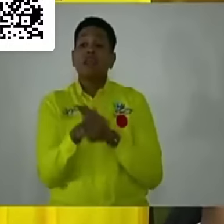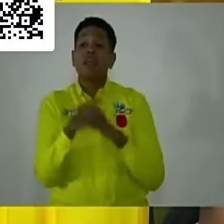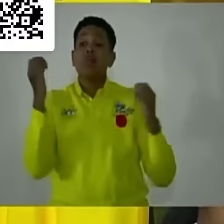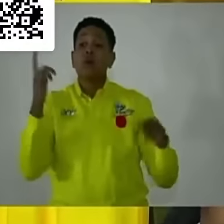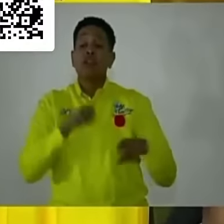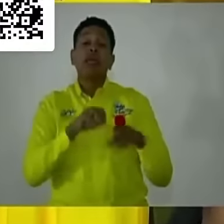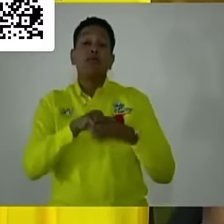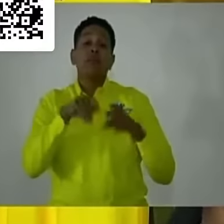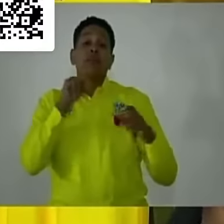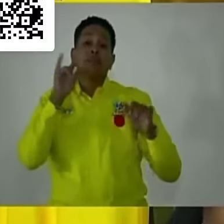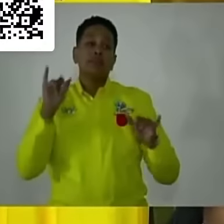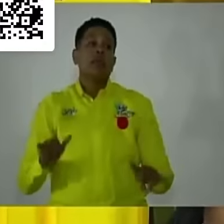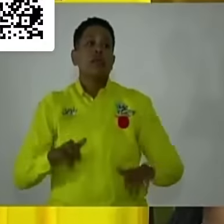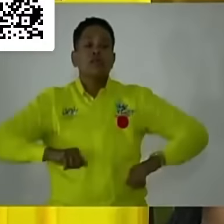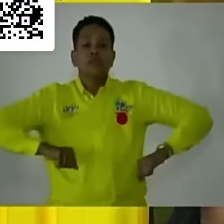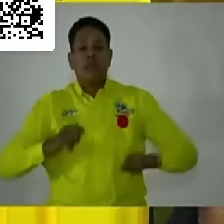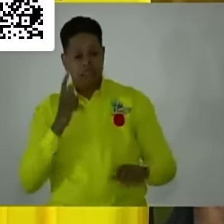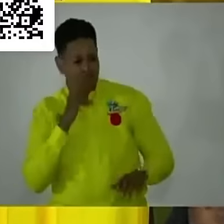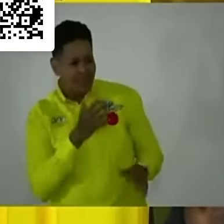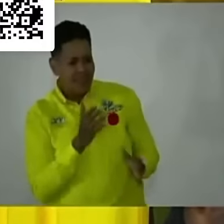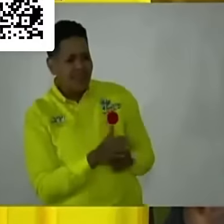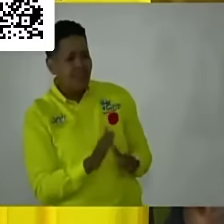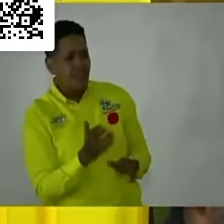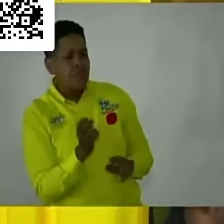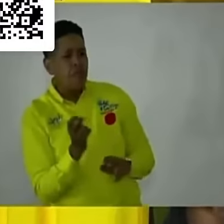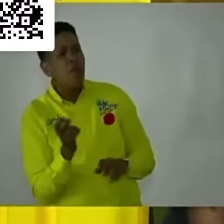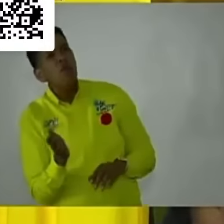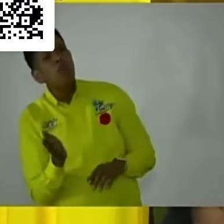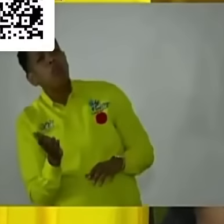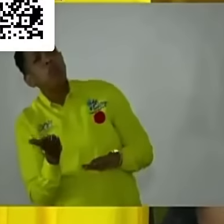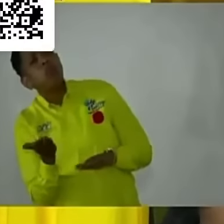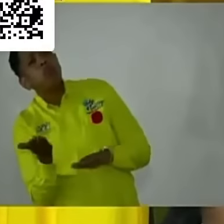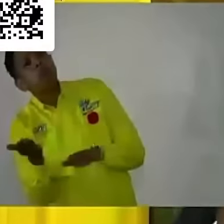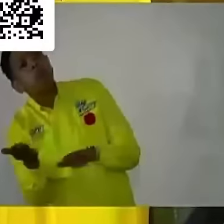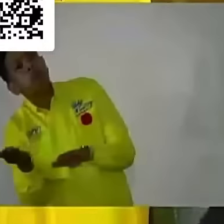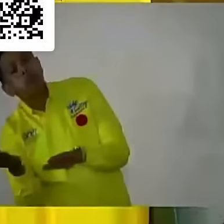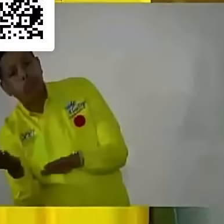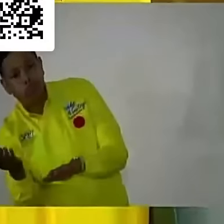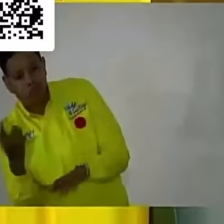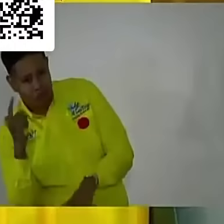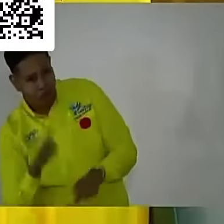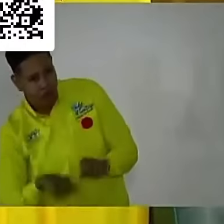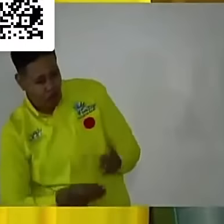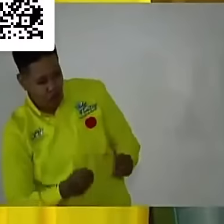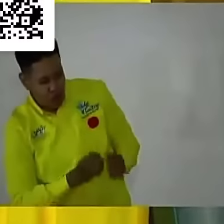within the same spaces that we have not been able to